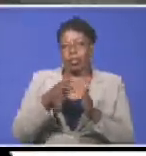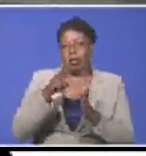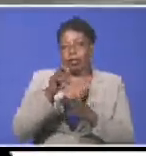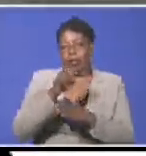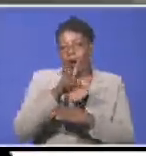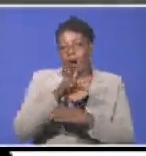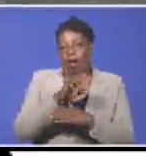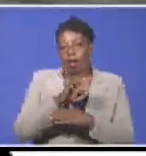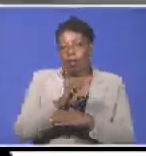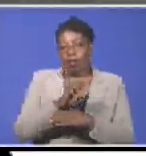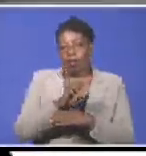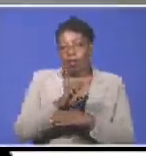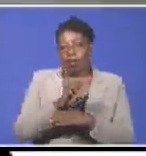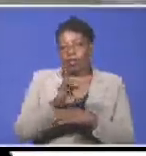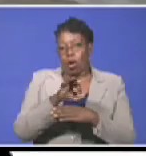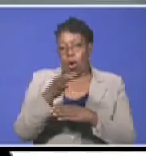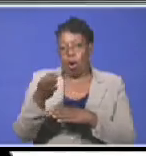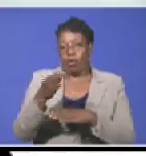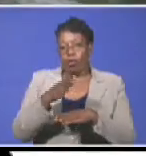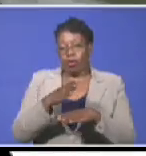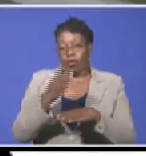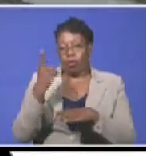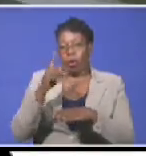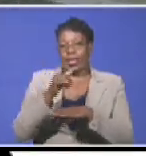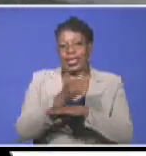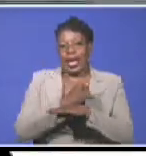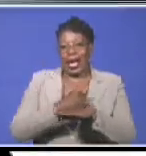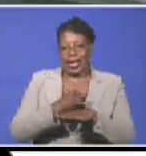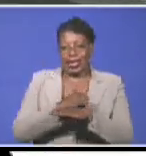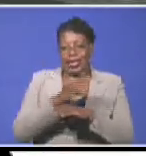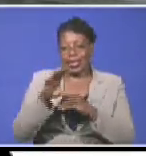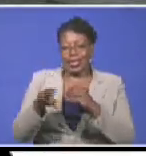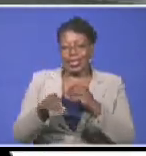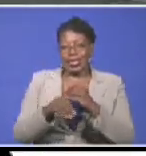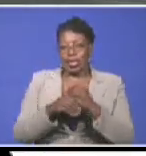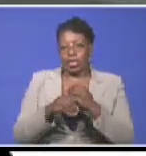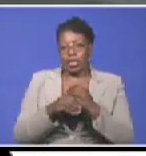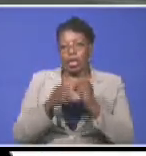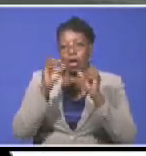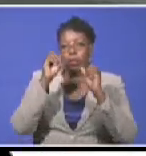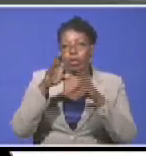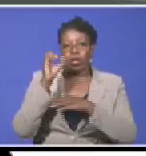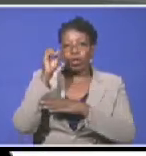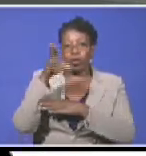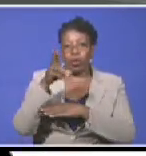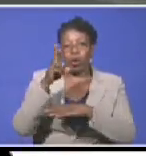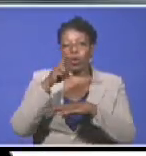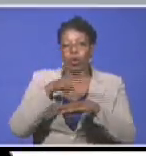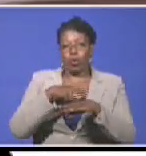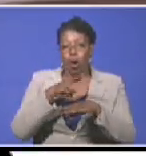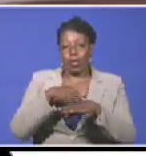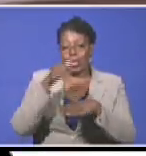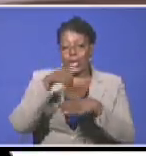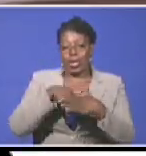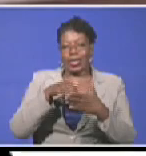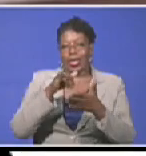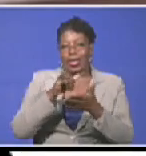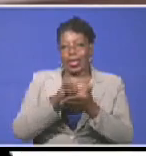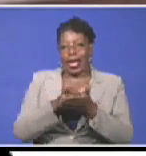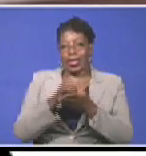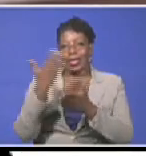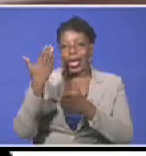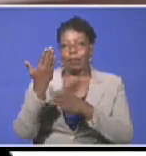off throughout the island. Additionally, persons threw stones and rocks into the valves. Night before